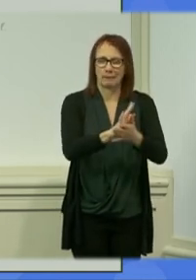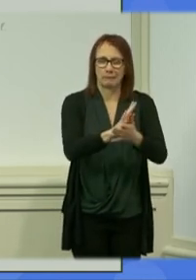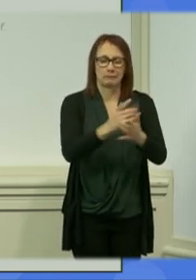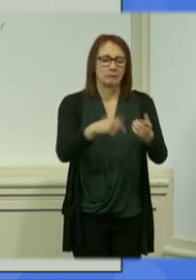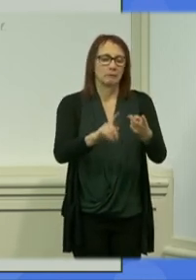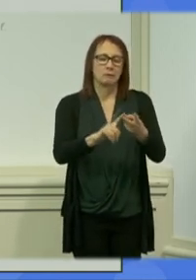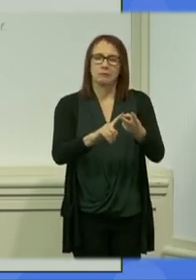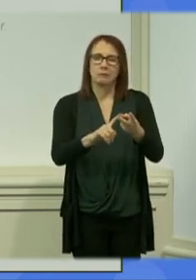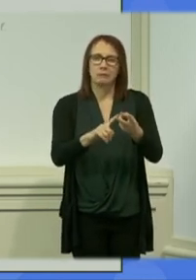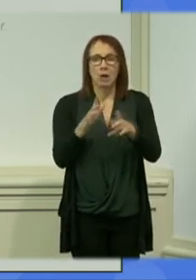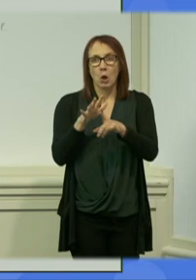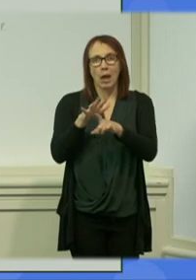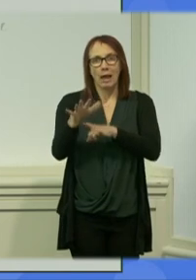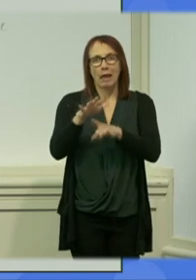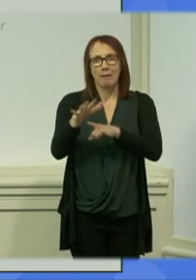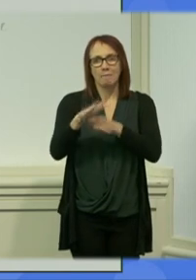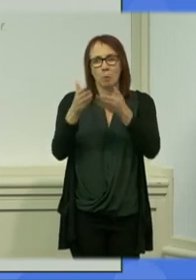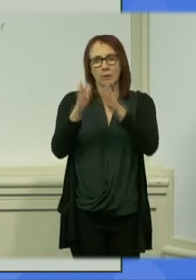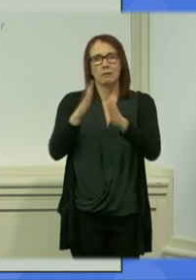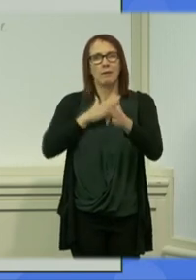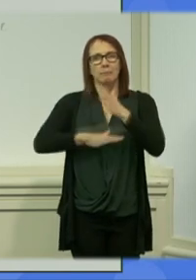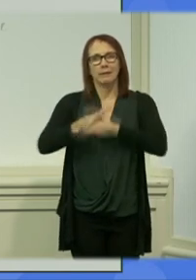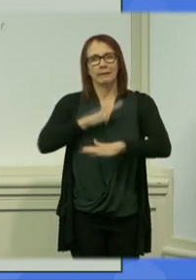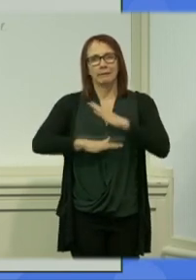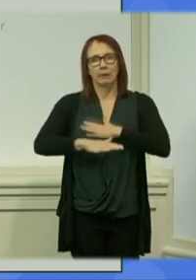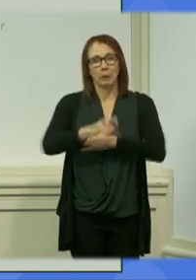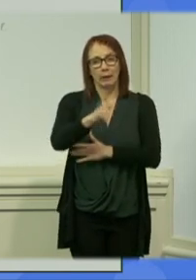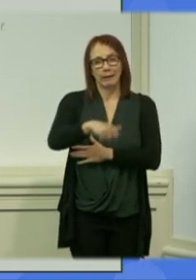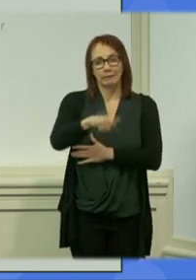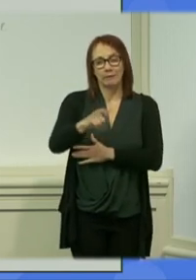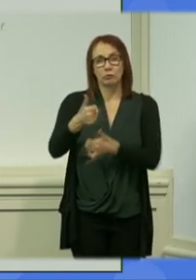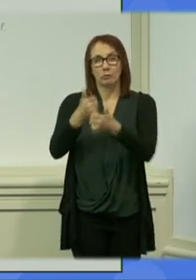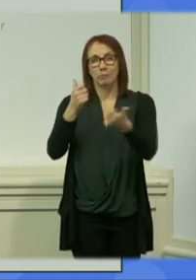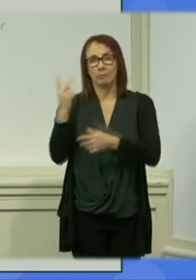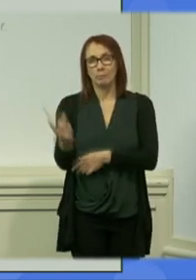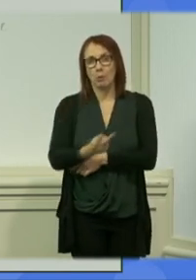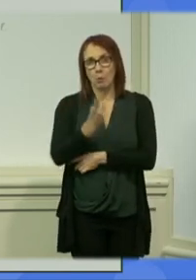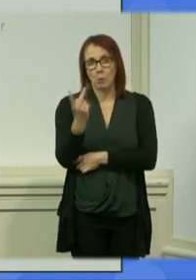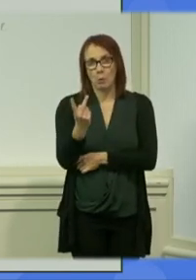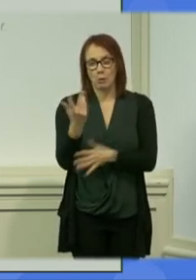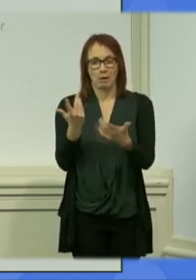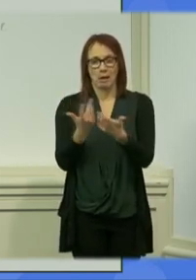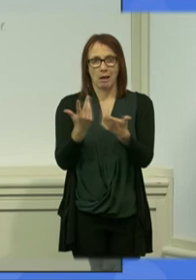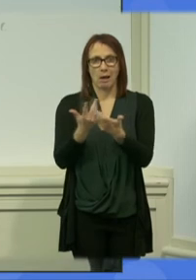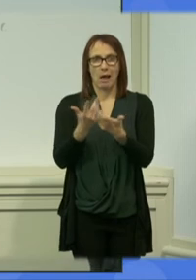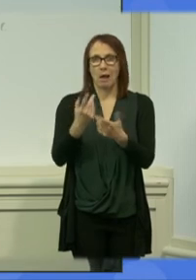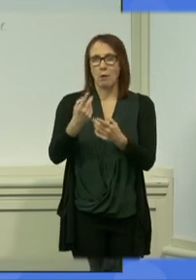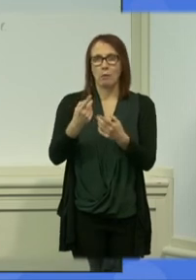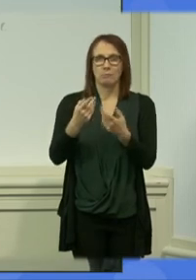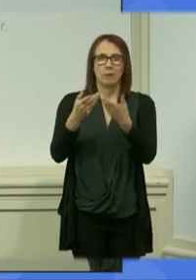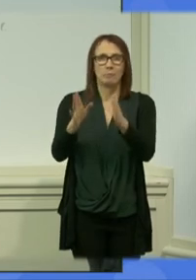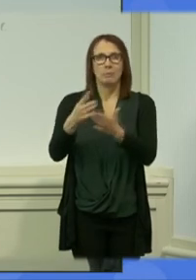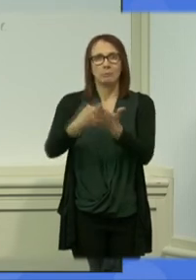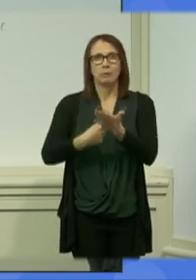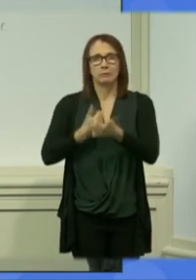minute, and to influence broader behavior, both individuals and firms, and to support wider public policy